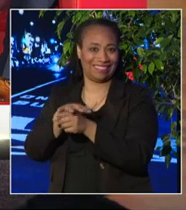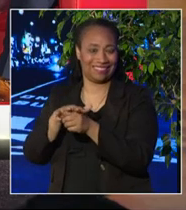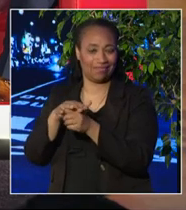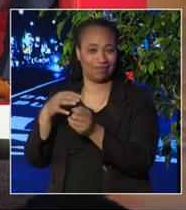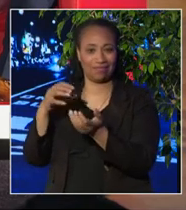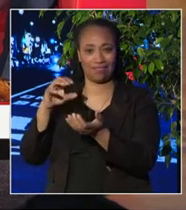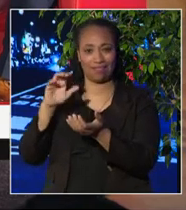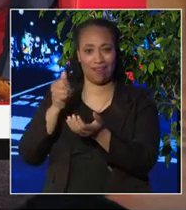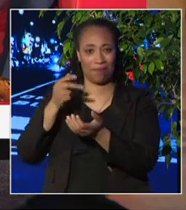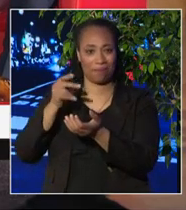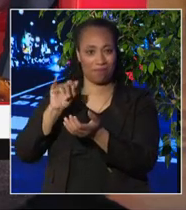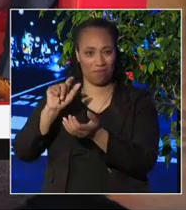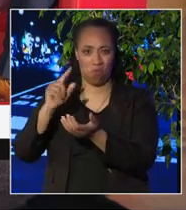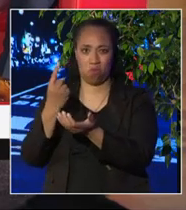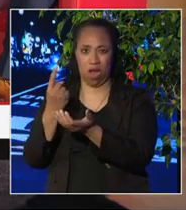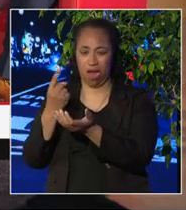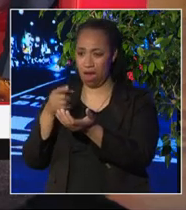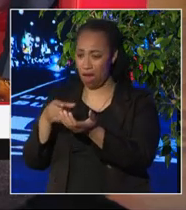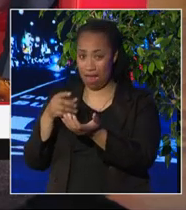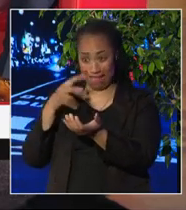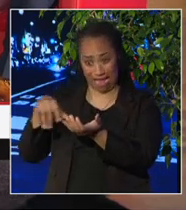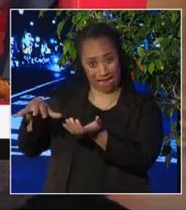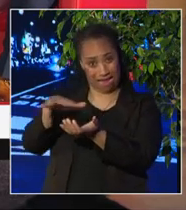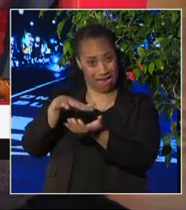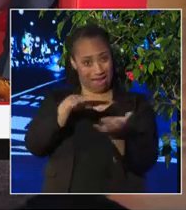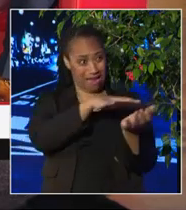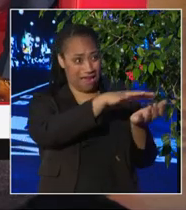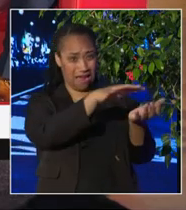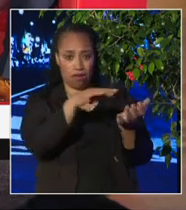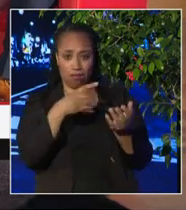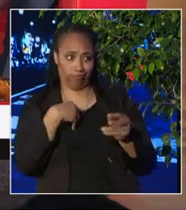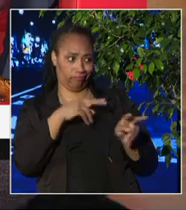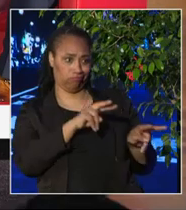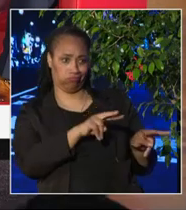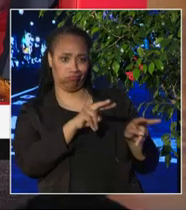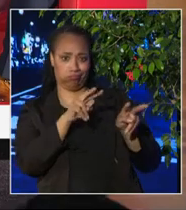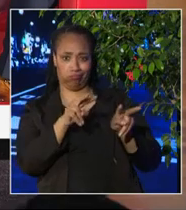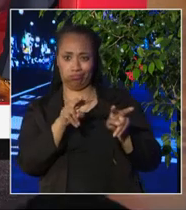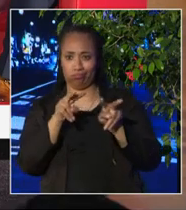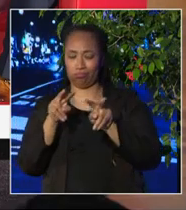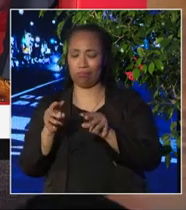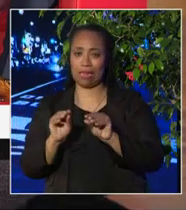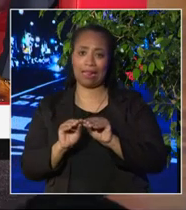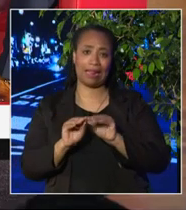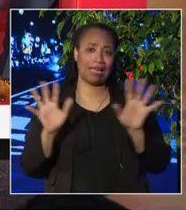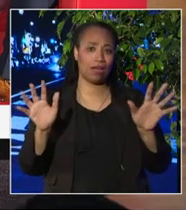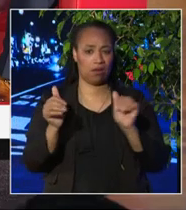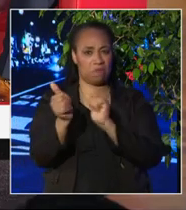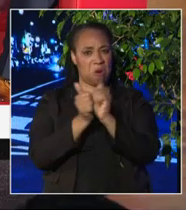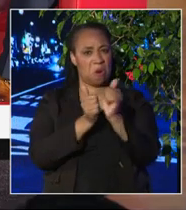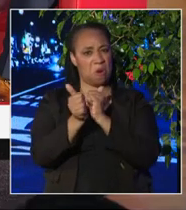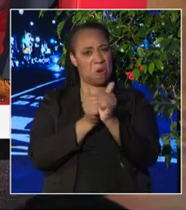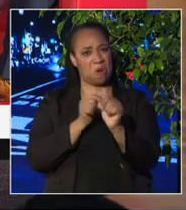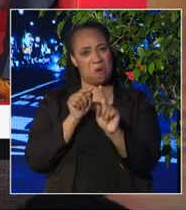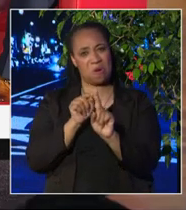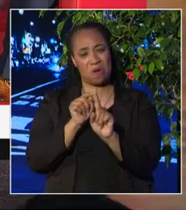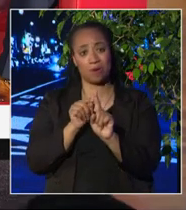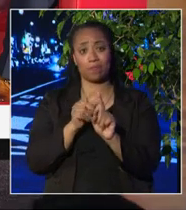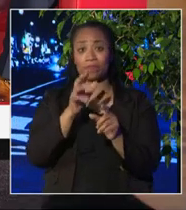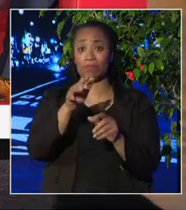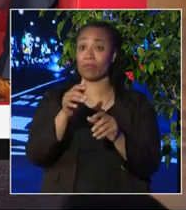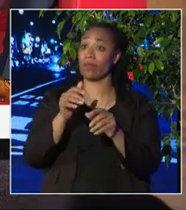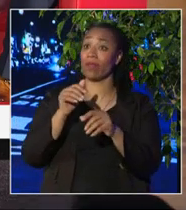arena, it was very clear, and I should make clear that Ted Leonsis has been a wonderful neighbor. Monumental Sports is an important